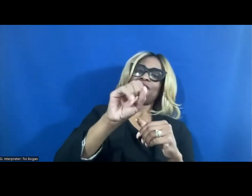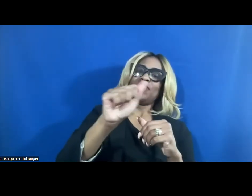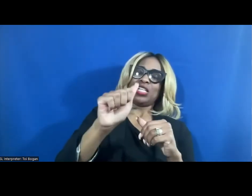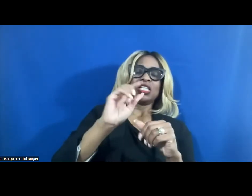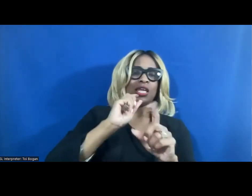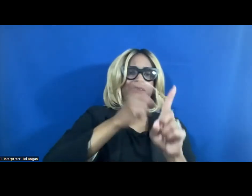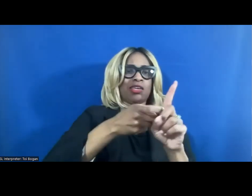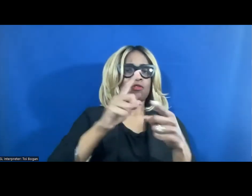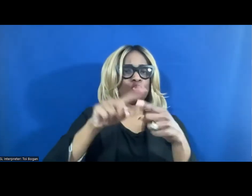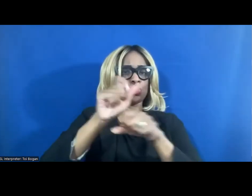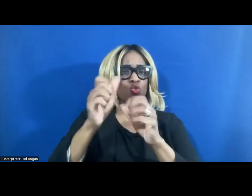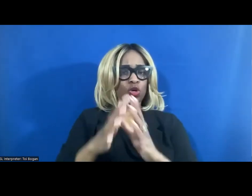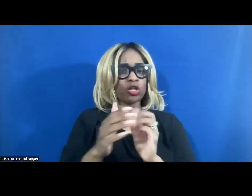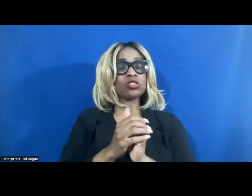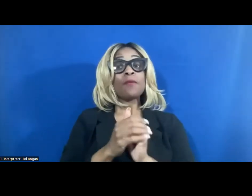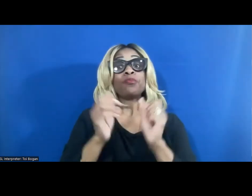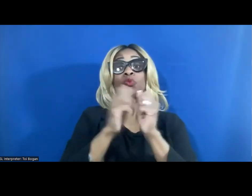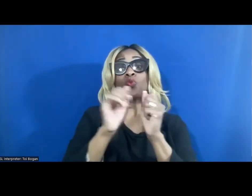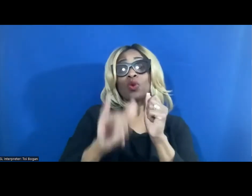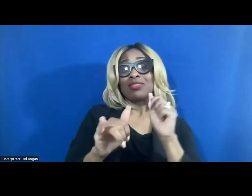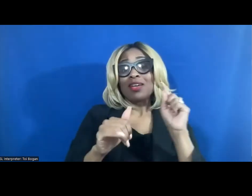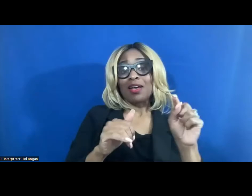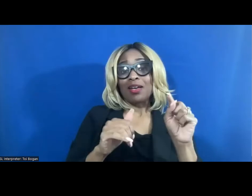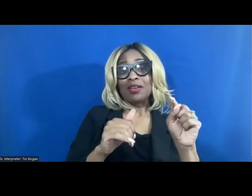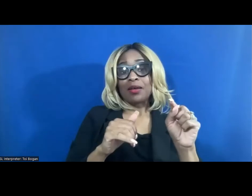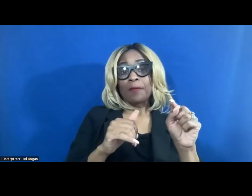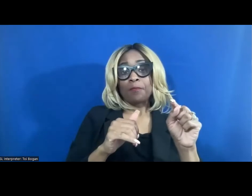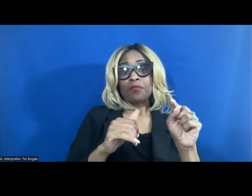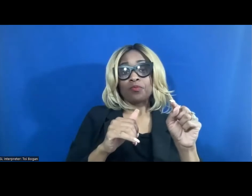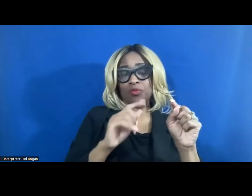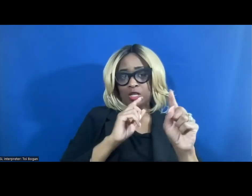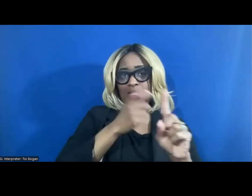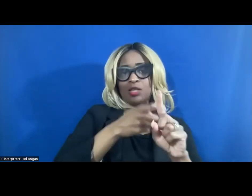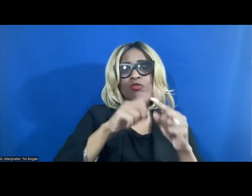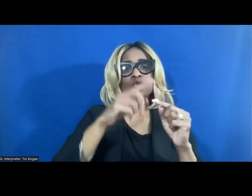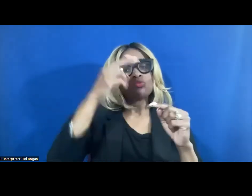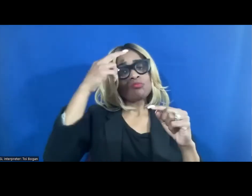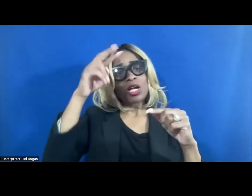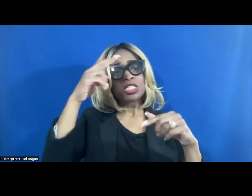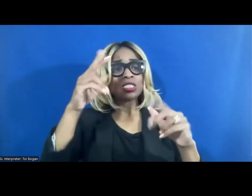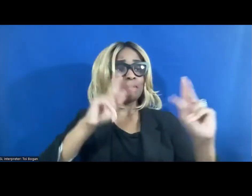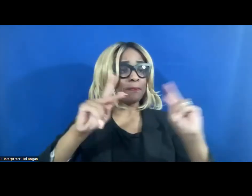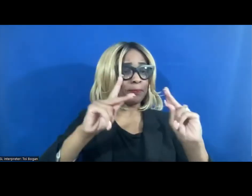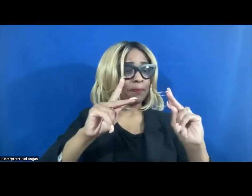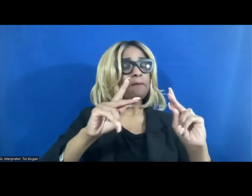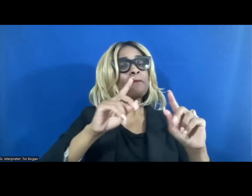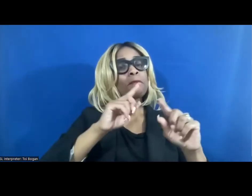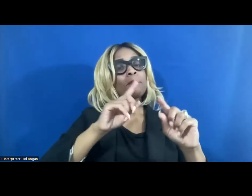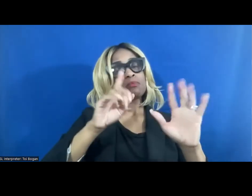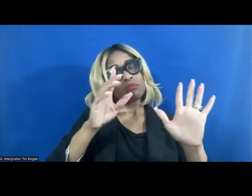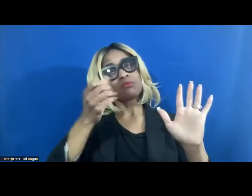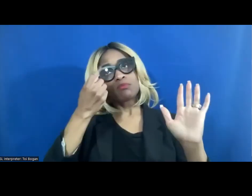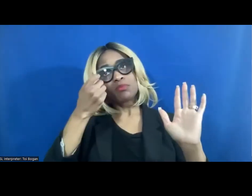most of those guest worker visas are given to Mexican nationals, although we do also